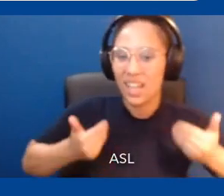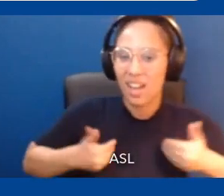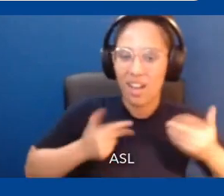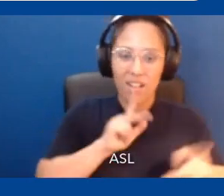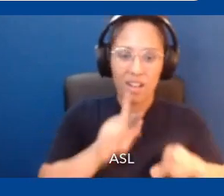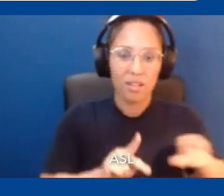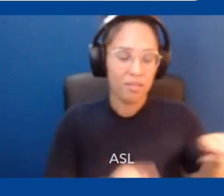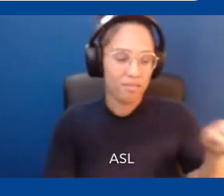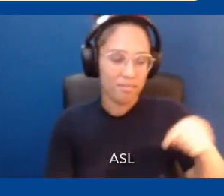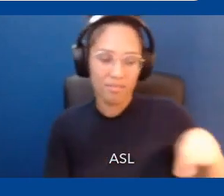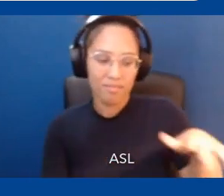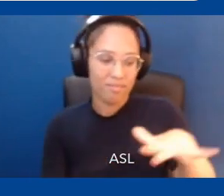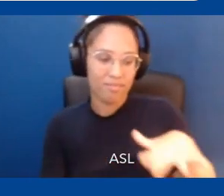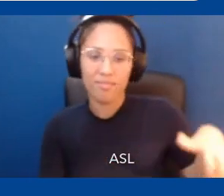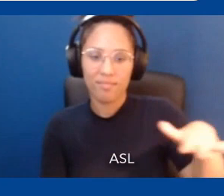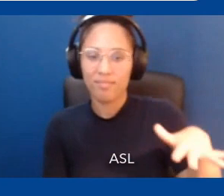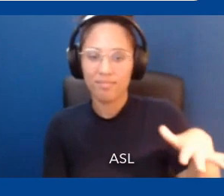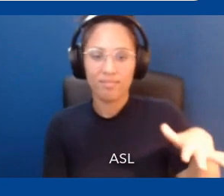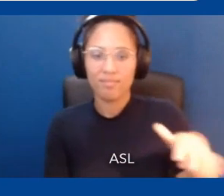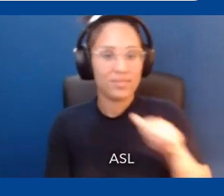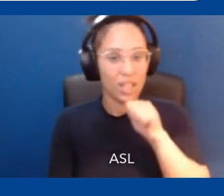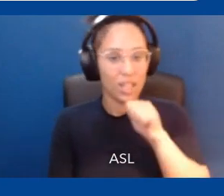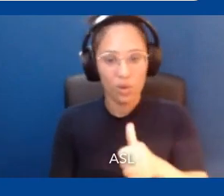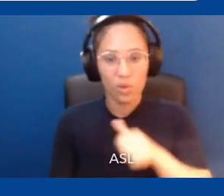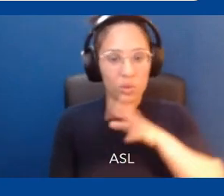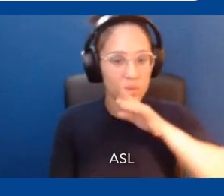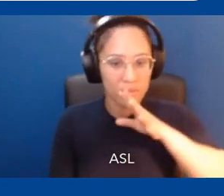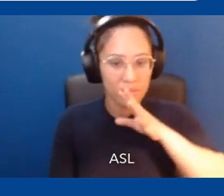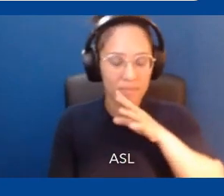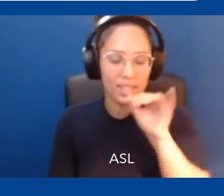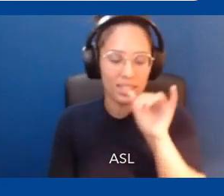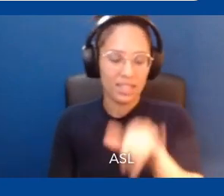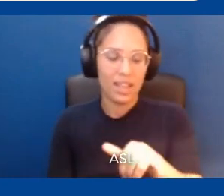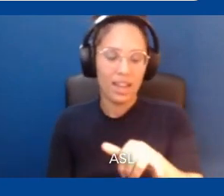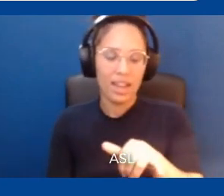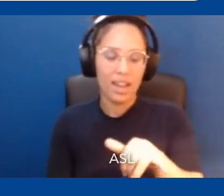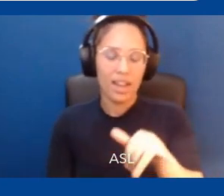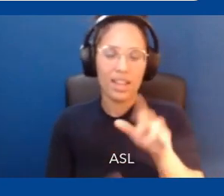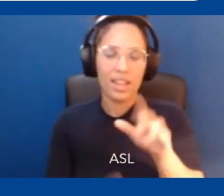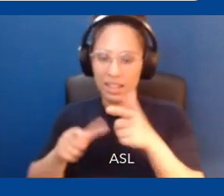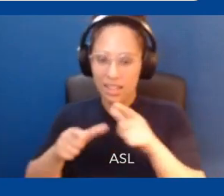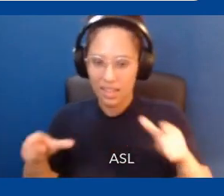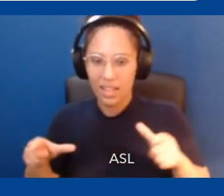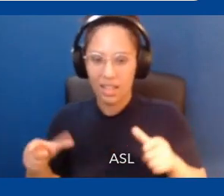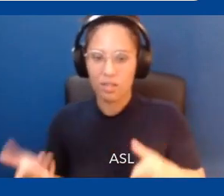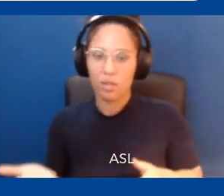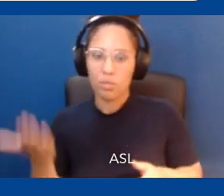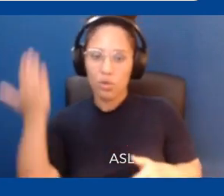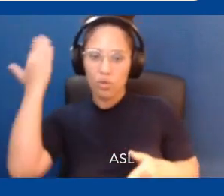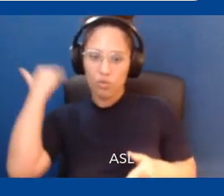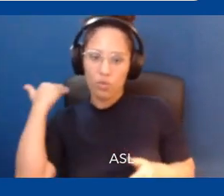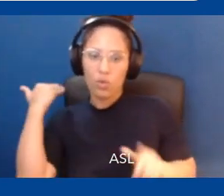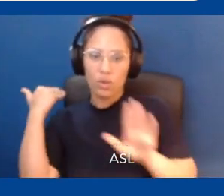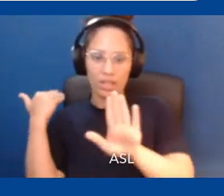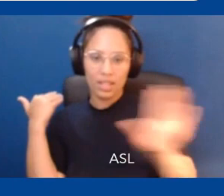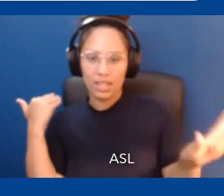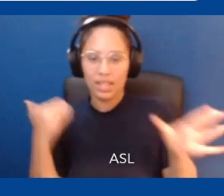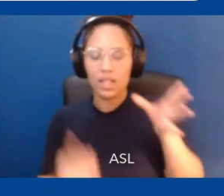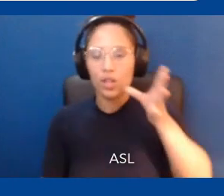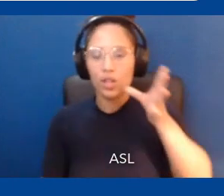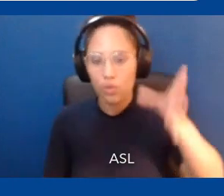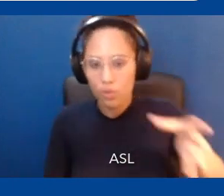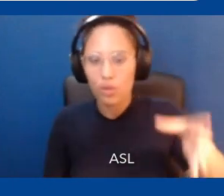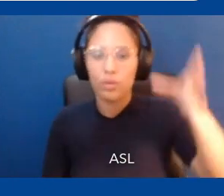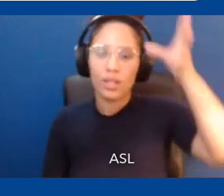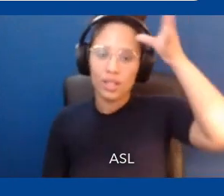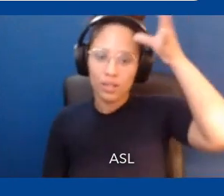today no longer speak the language that their grandmothers or